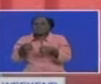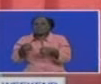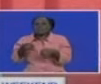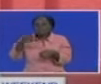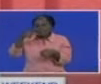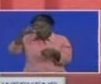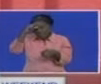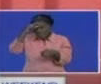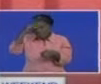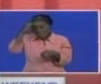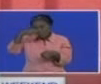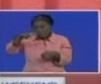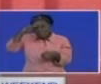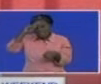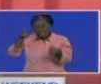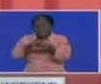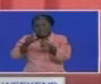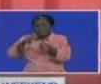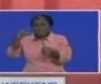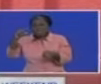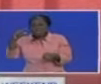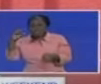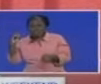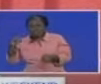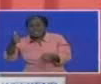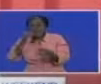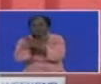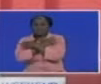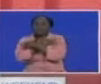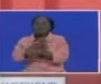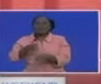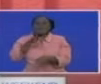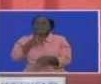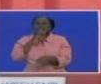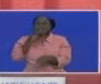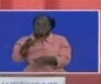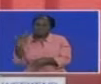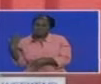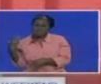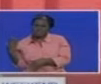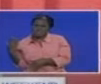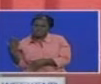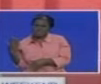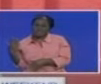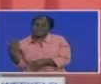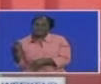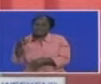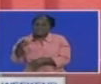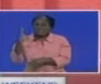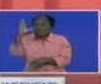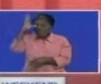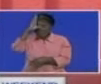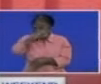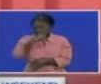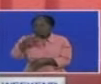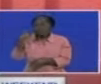to intervention by NGOs like ourselves and other development partners, water has been seen from a commodity end. And there has been a missing link on who